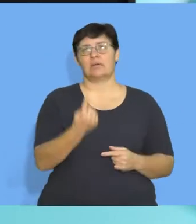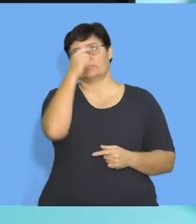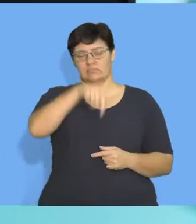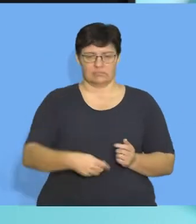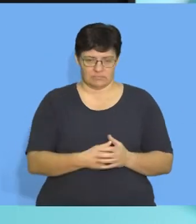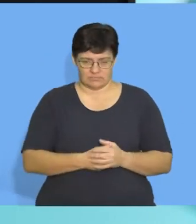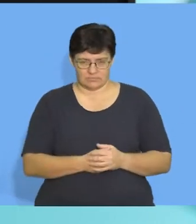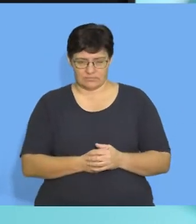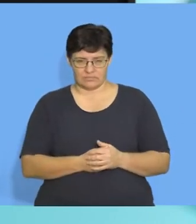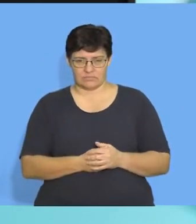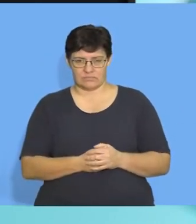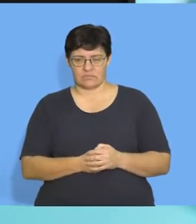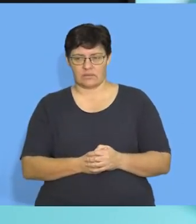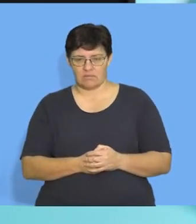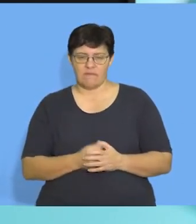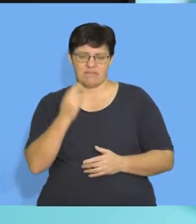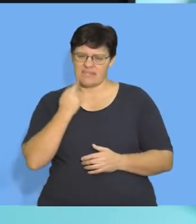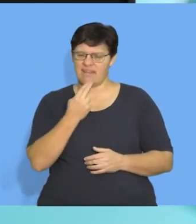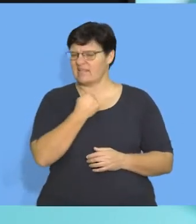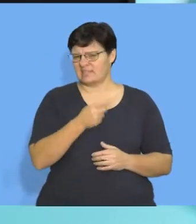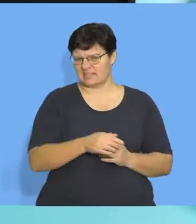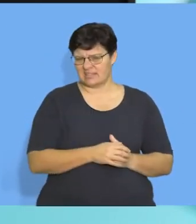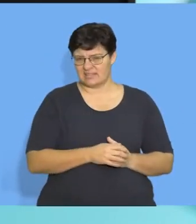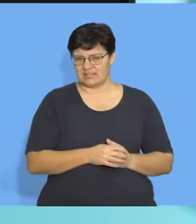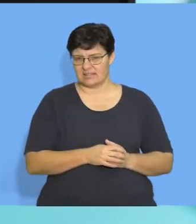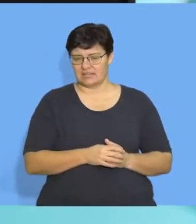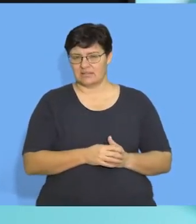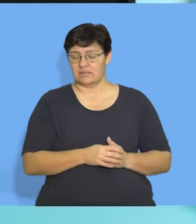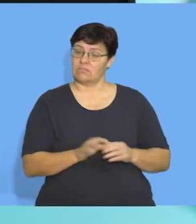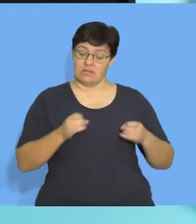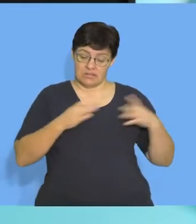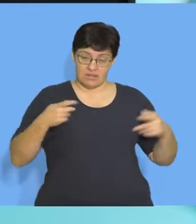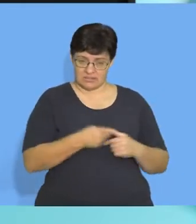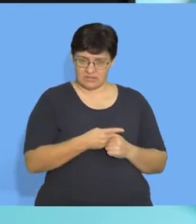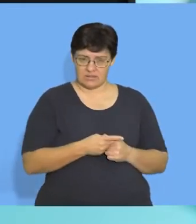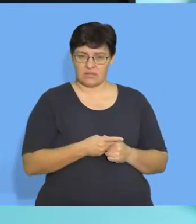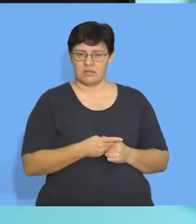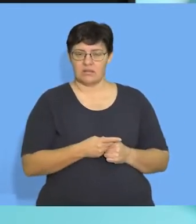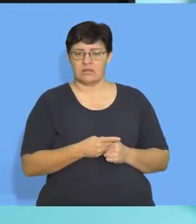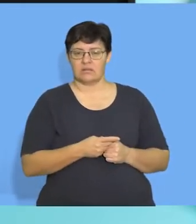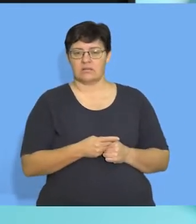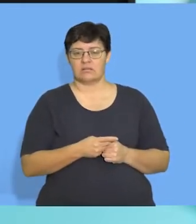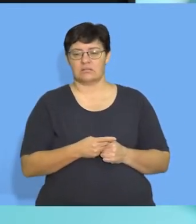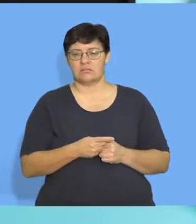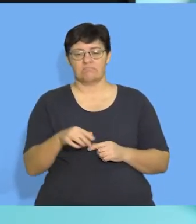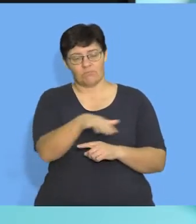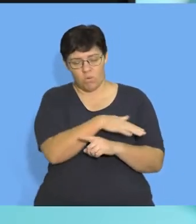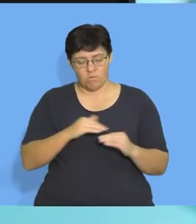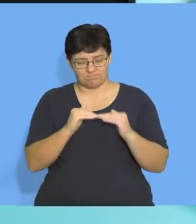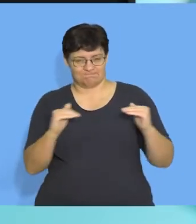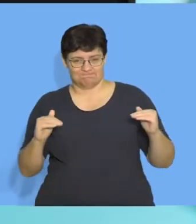And we're actually nice in that when we start this, we keep it all in one plane. So I'm not going